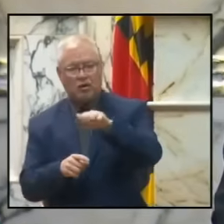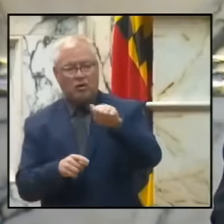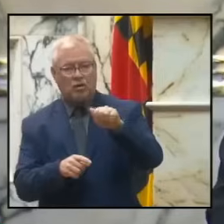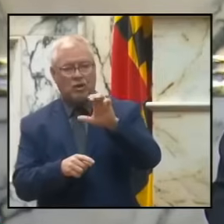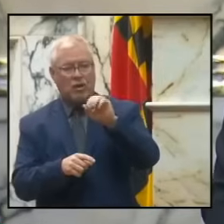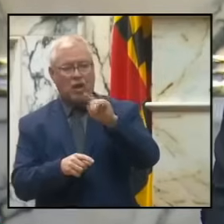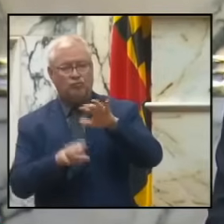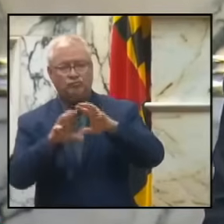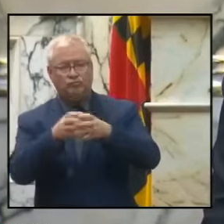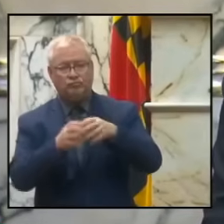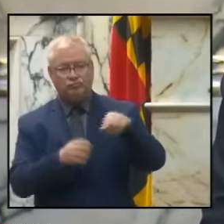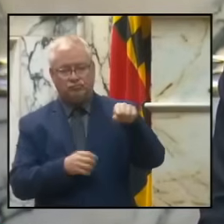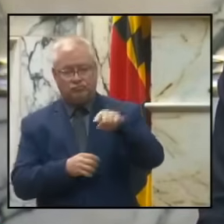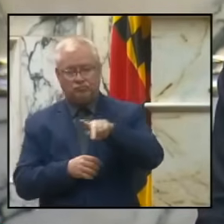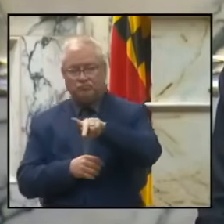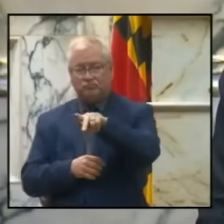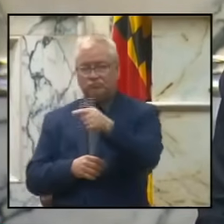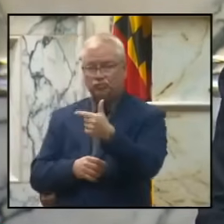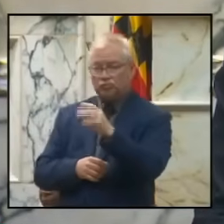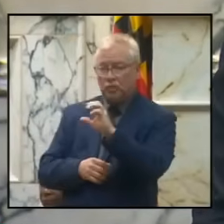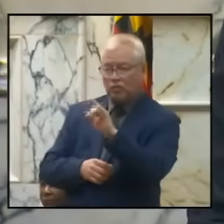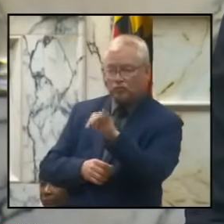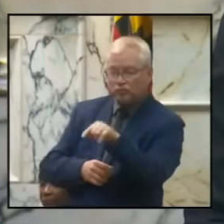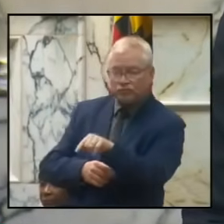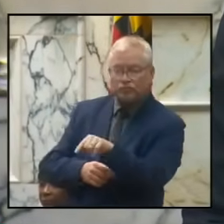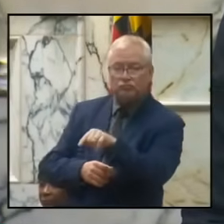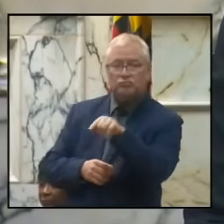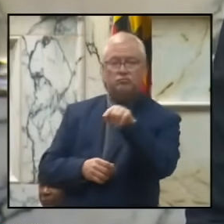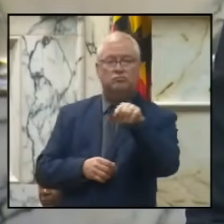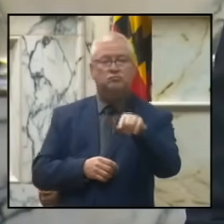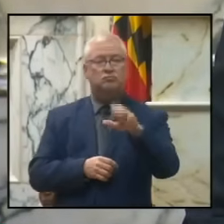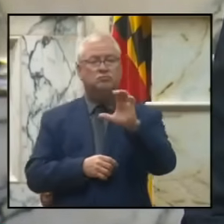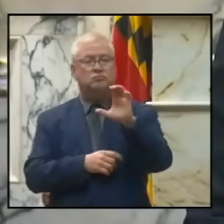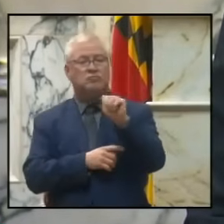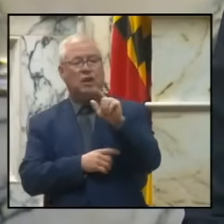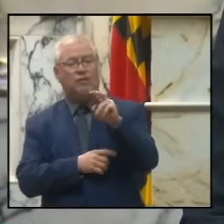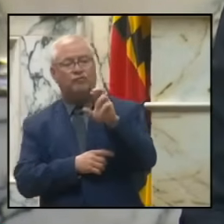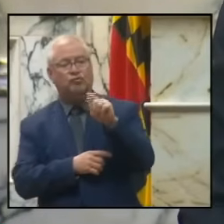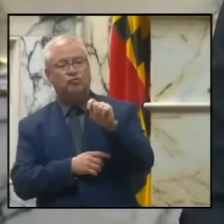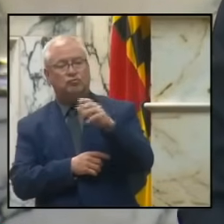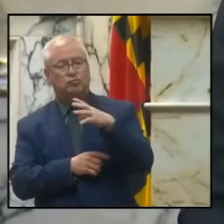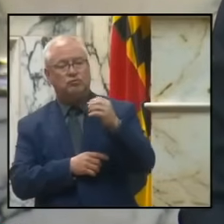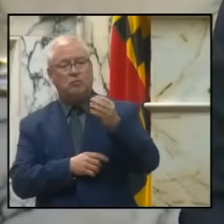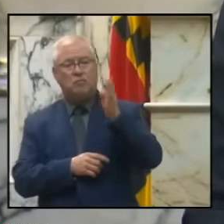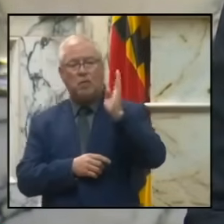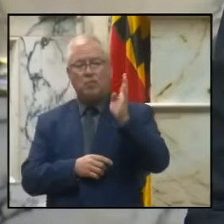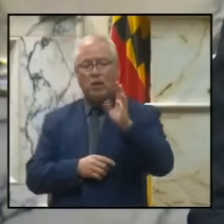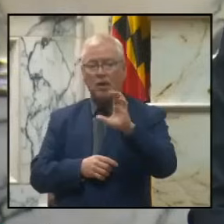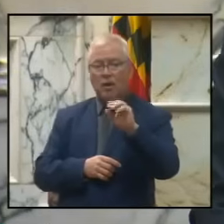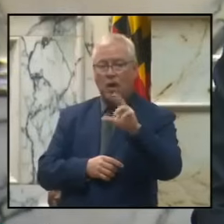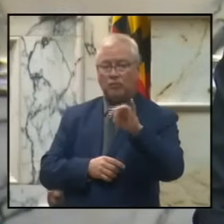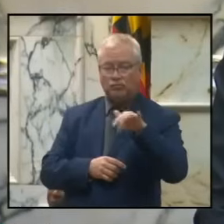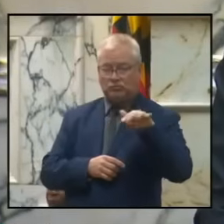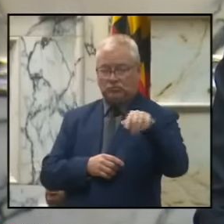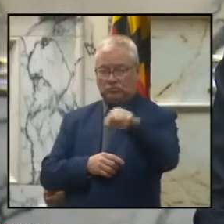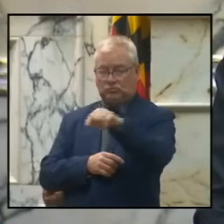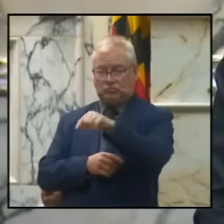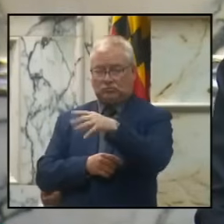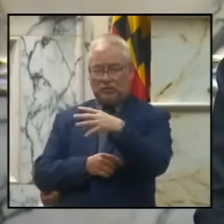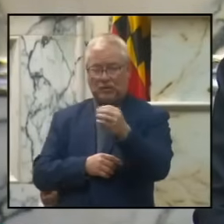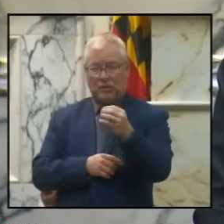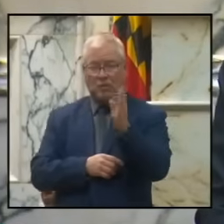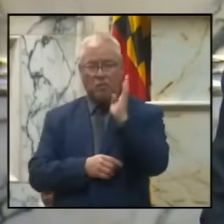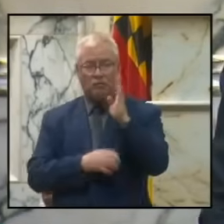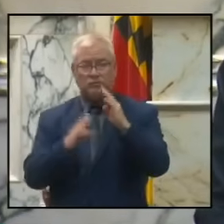George's County, teams from Calvert County, teams from Baltimore County, and teams from Baltimore City.